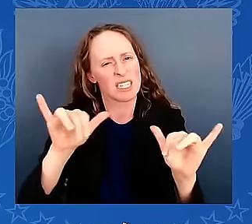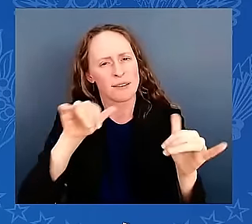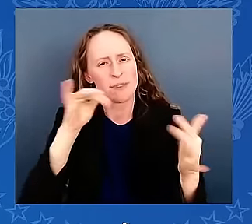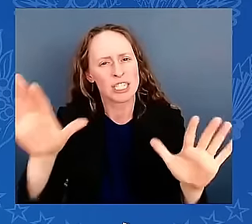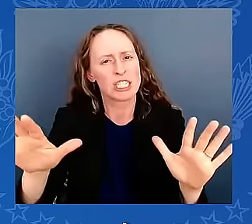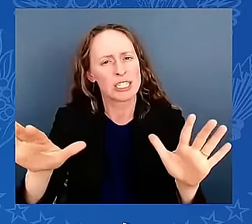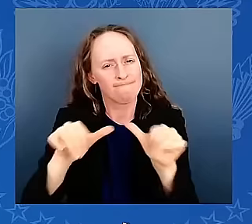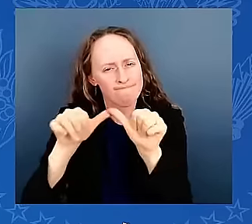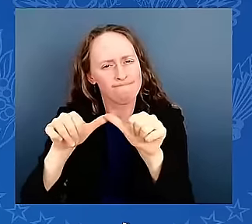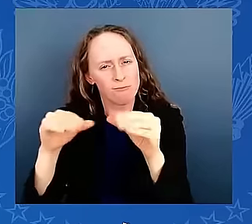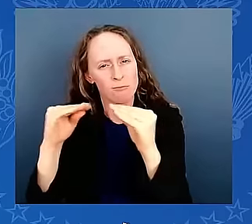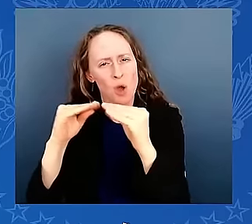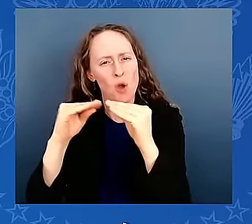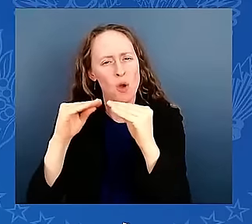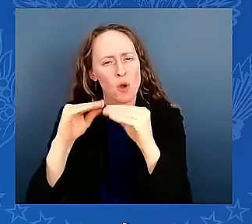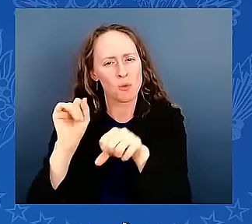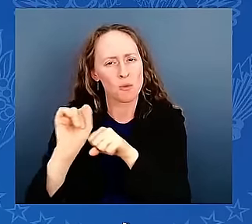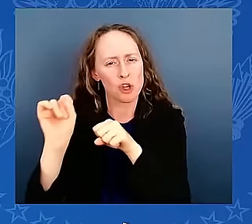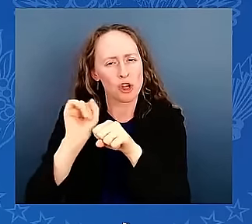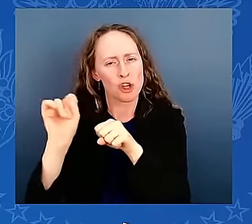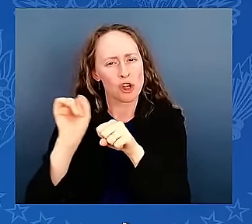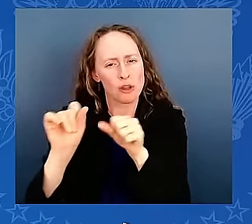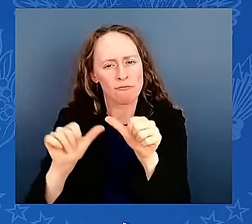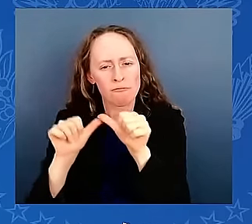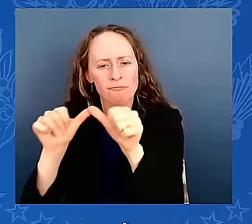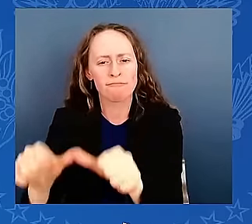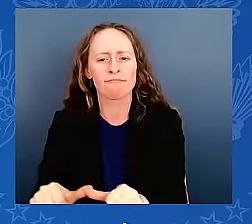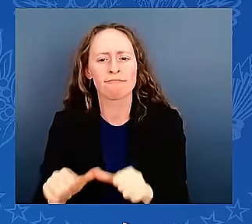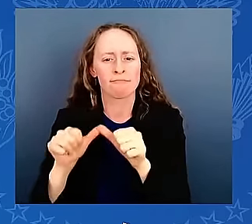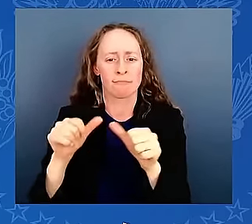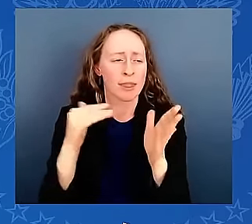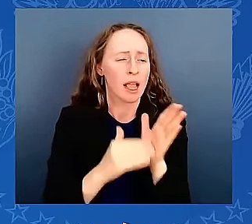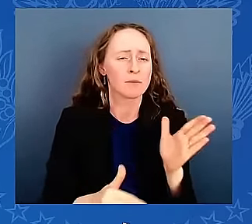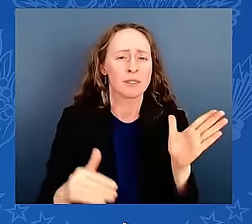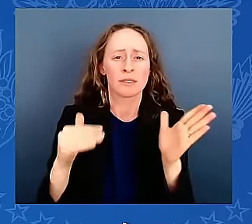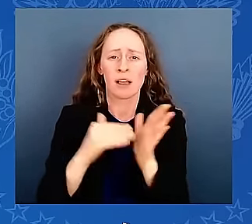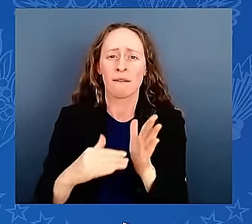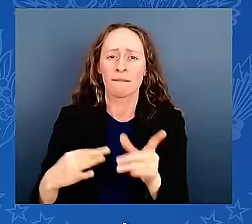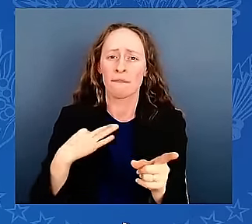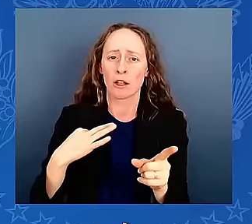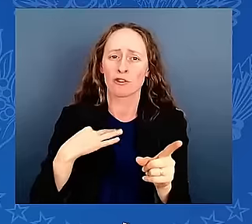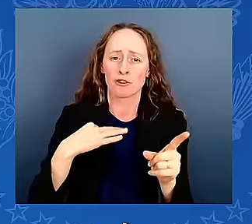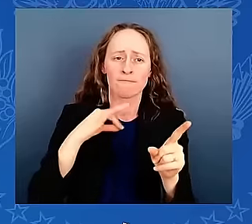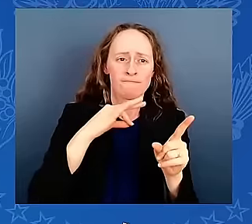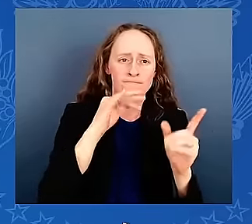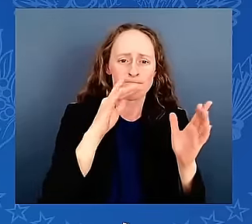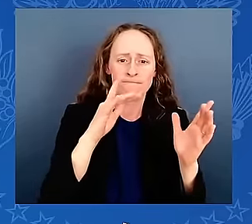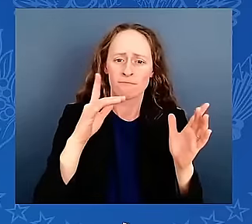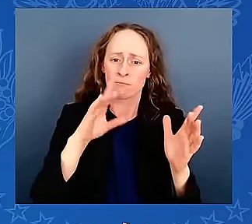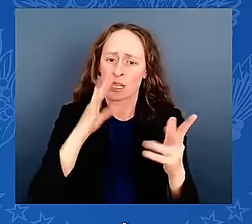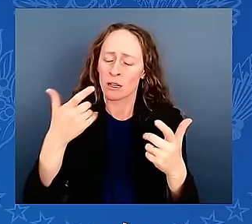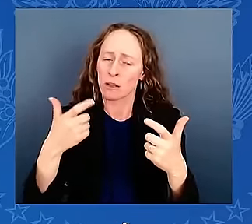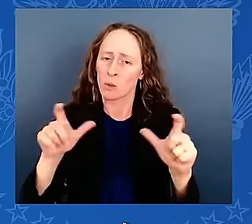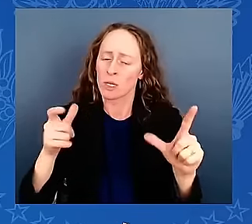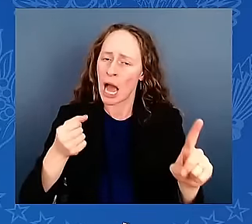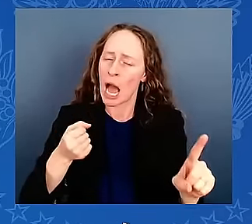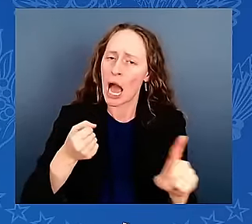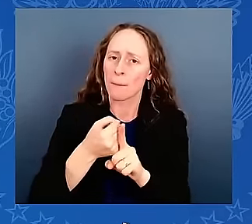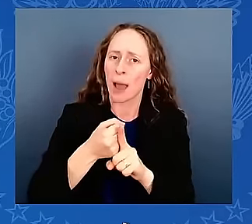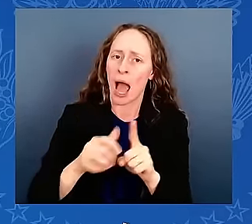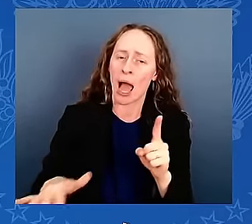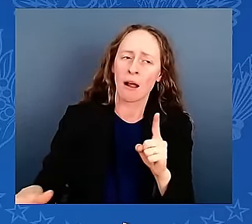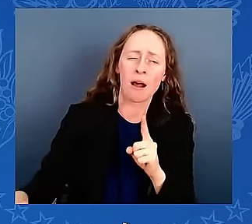thousands of volunteers, move millions of people to make their voices heard, may well determine America's future for decades to